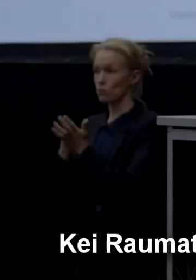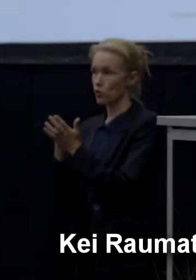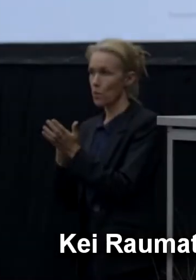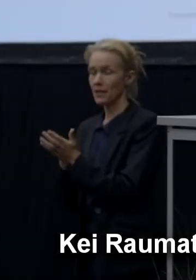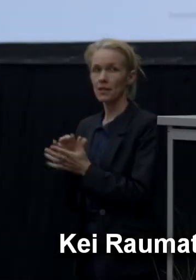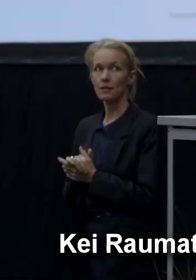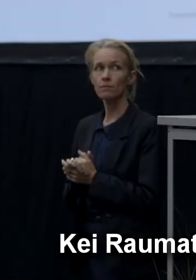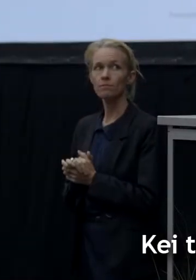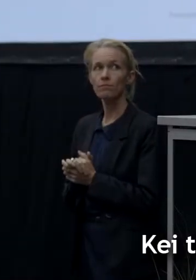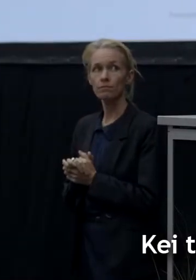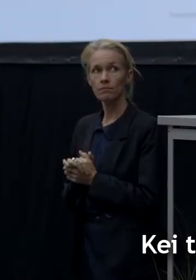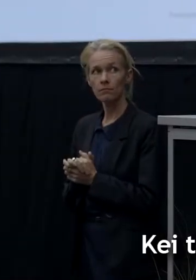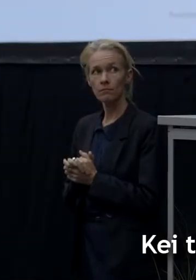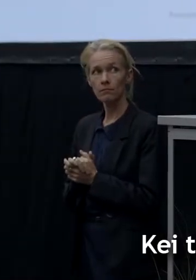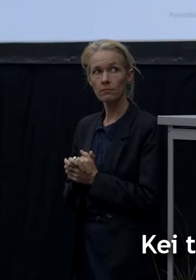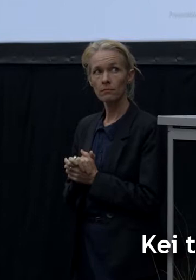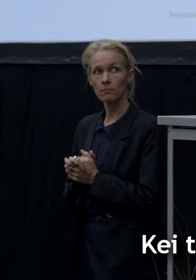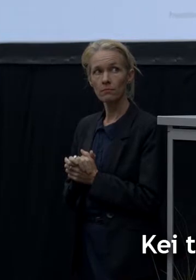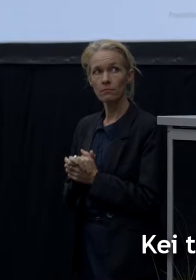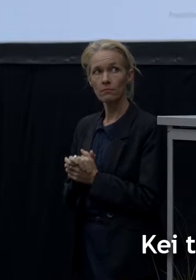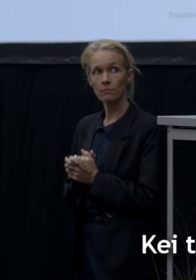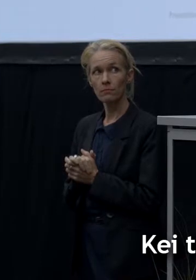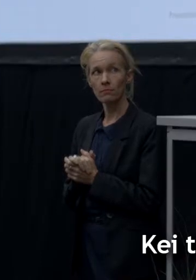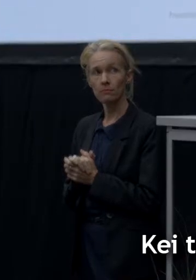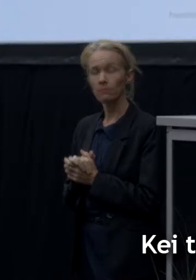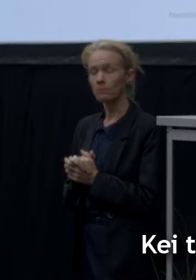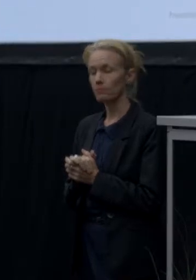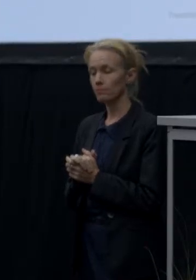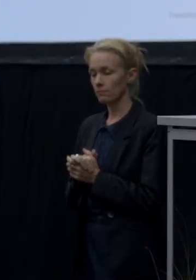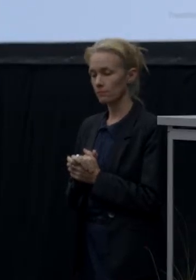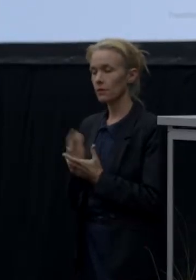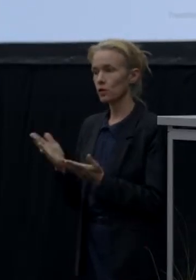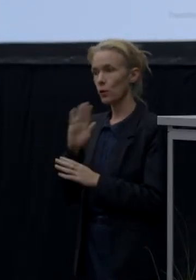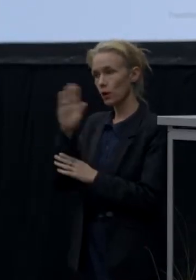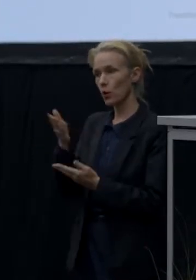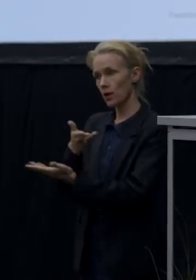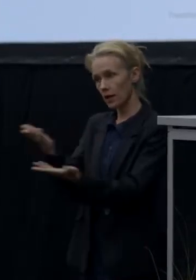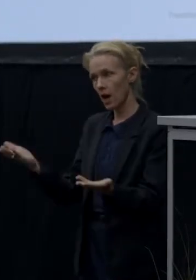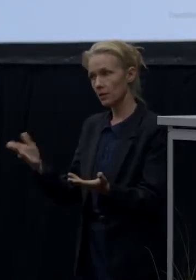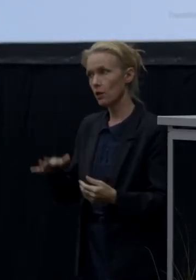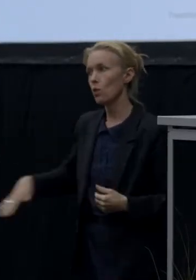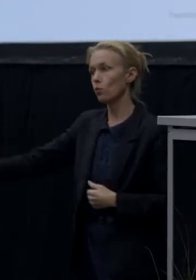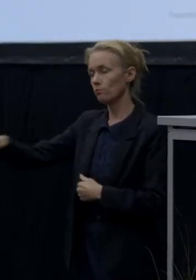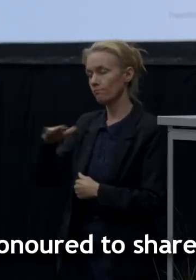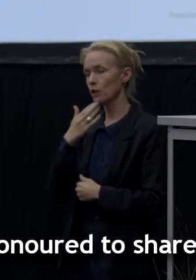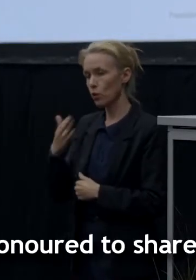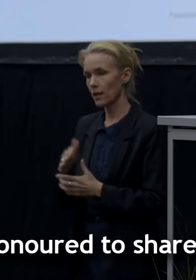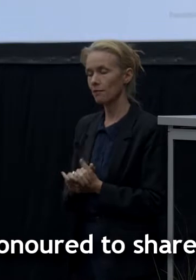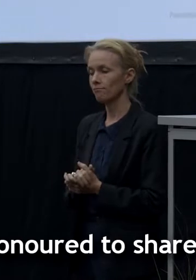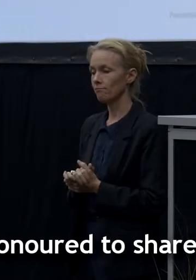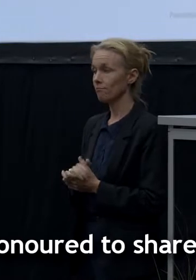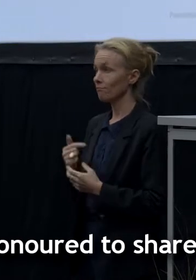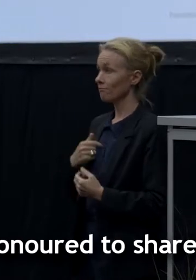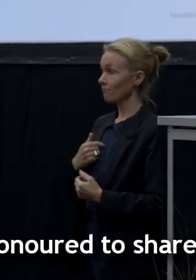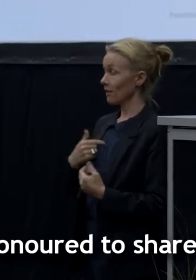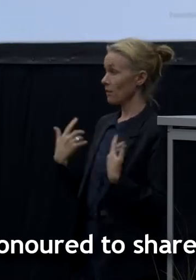aku tamahine, ke te kaunihera rahu e mahi ana. Kia ora tātou koutou. I'm honoured to